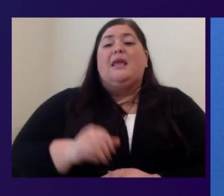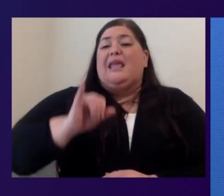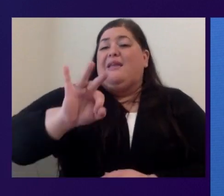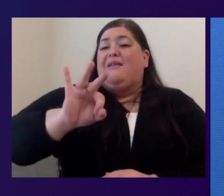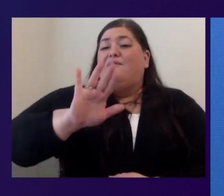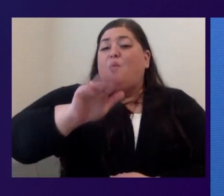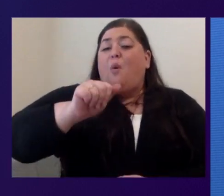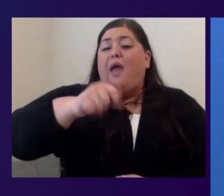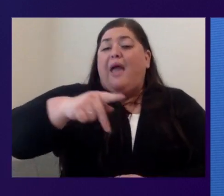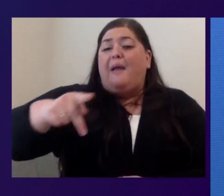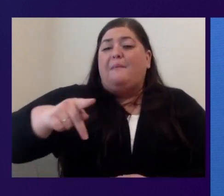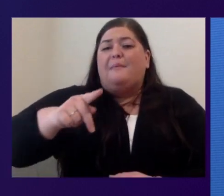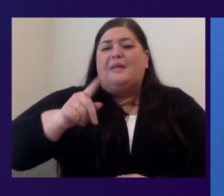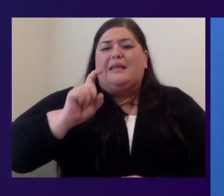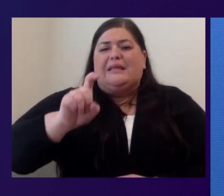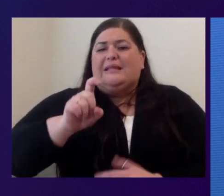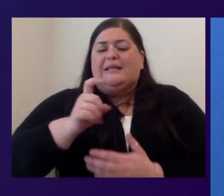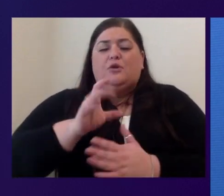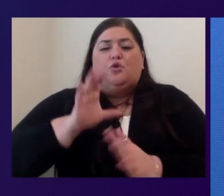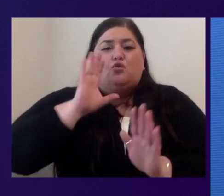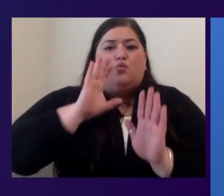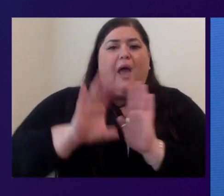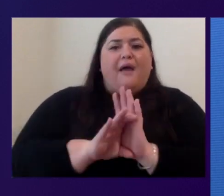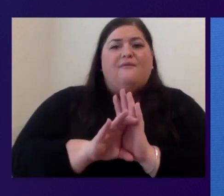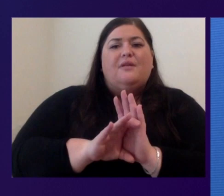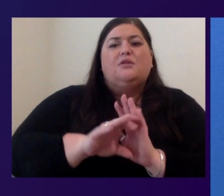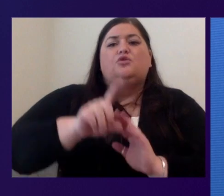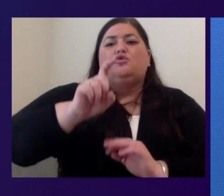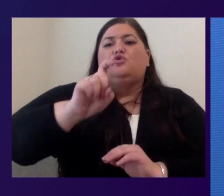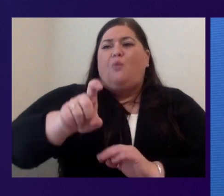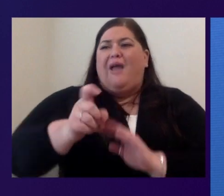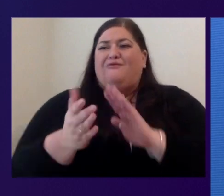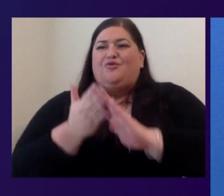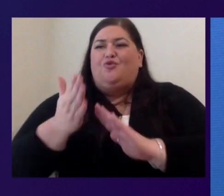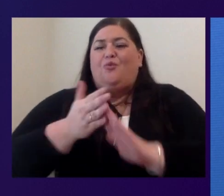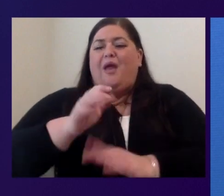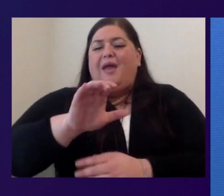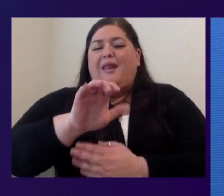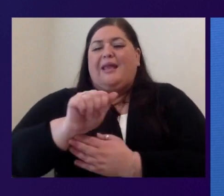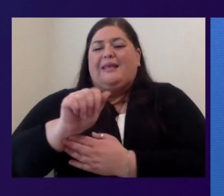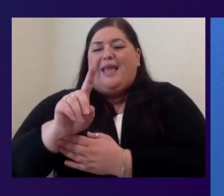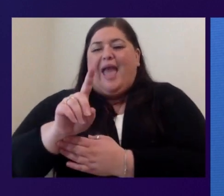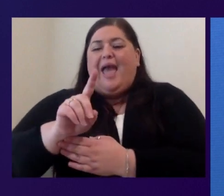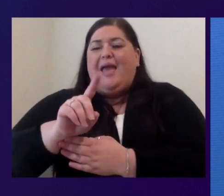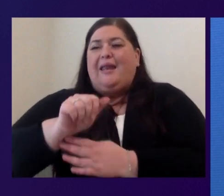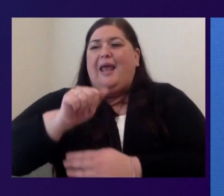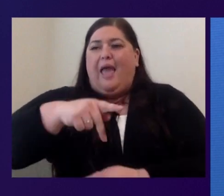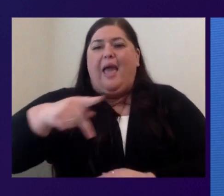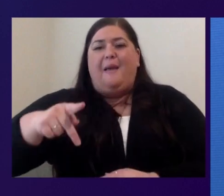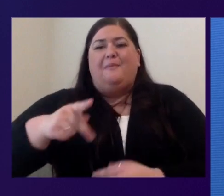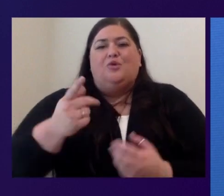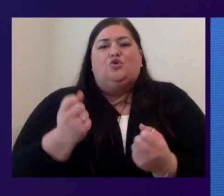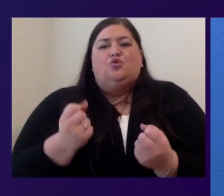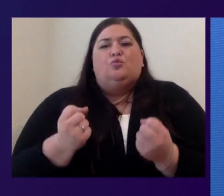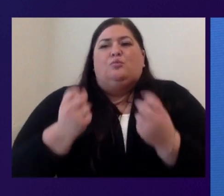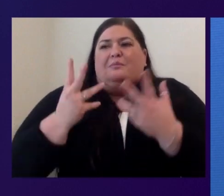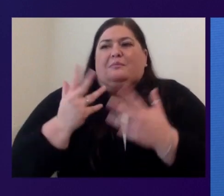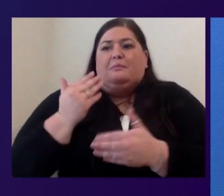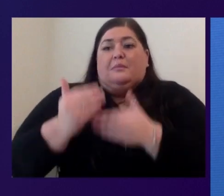is looking for some kind of a graphics because you're running a CAD application, then definitely a graphics instance types are also available on